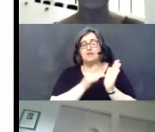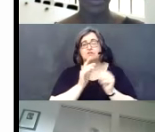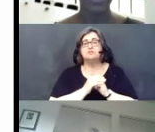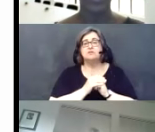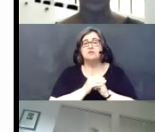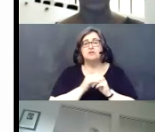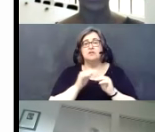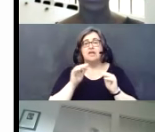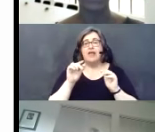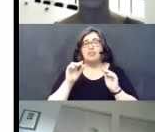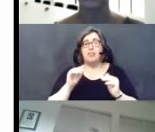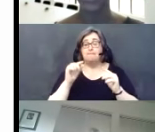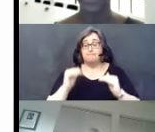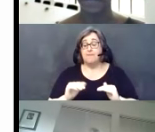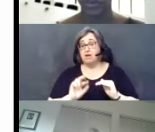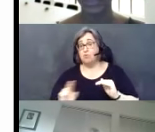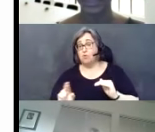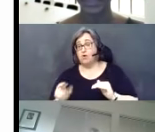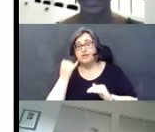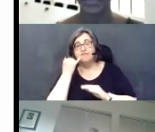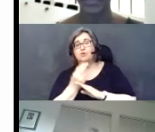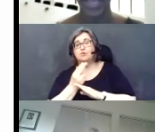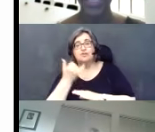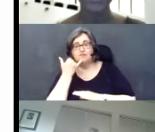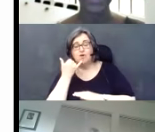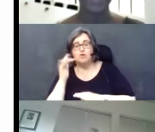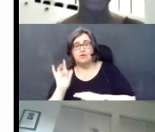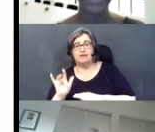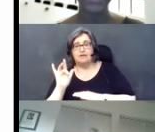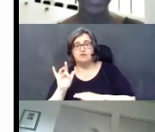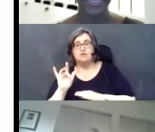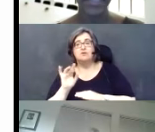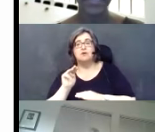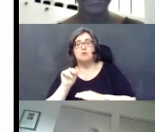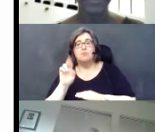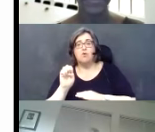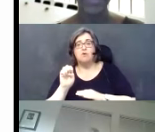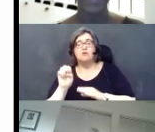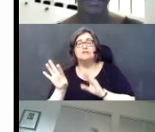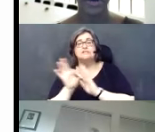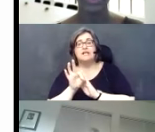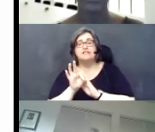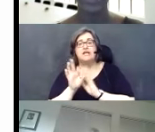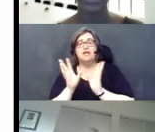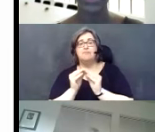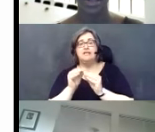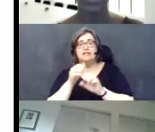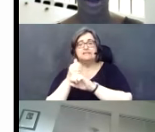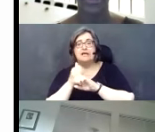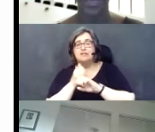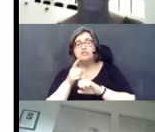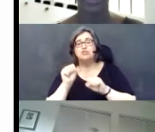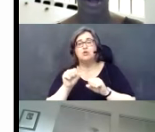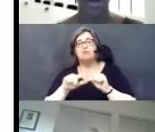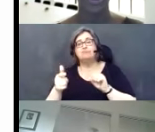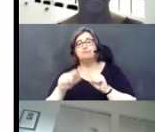at the bottom right corner of the screen if you're using a phone. Select meeting settings, and then there you should be able to toggle